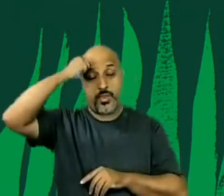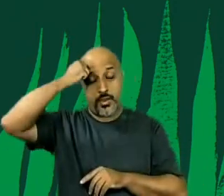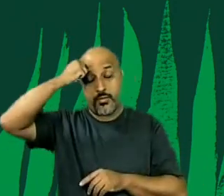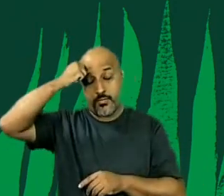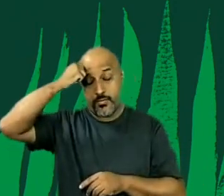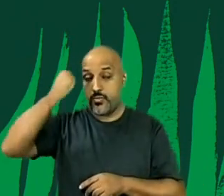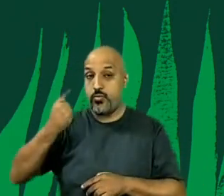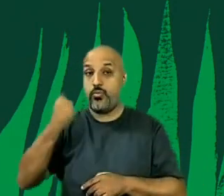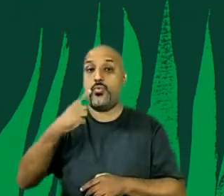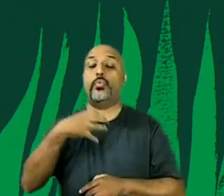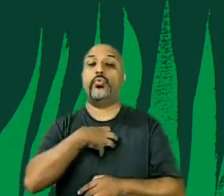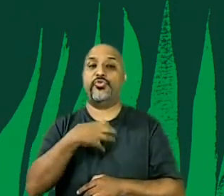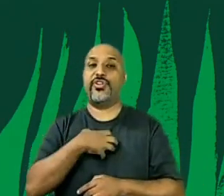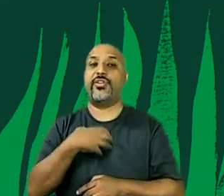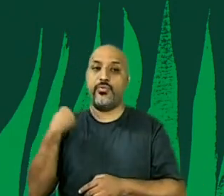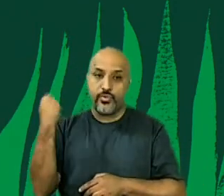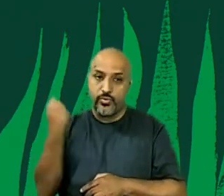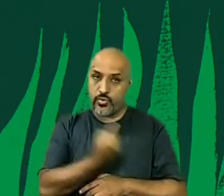of